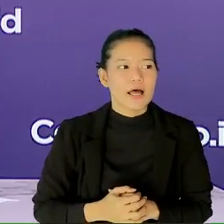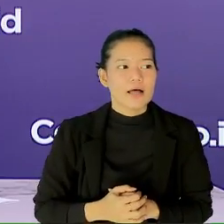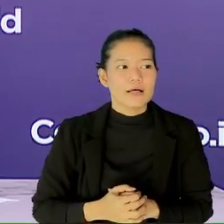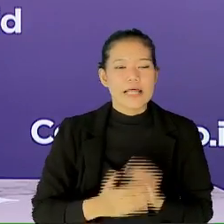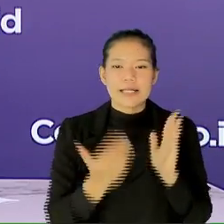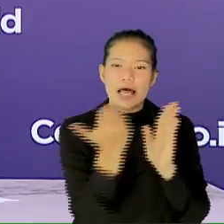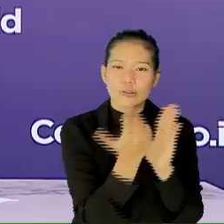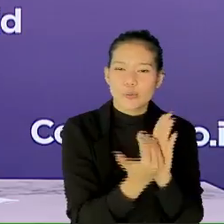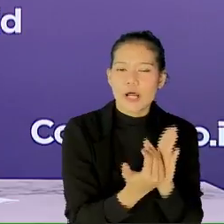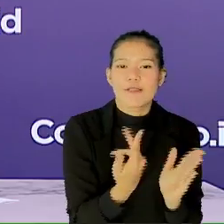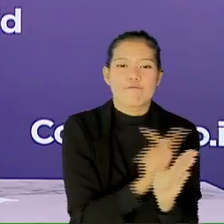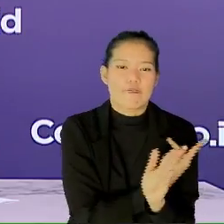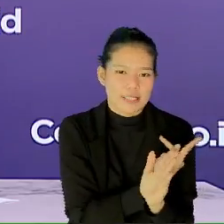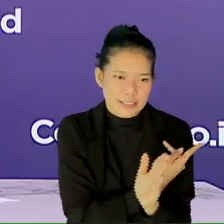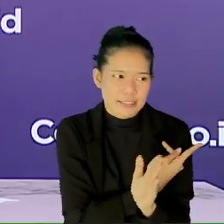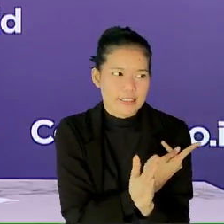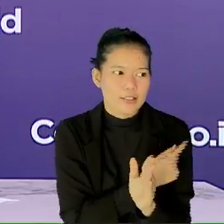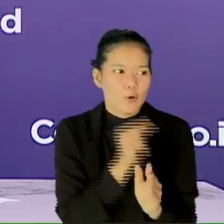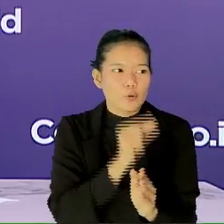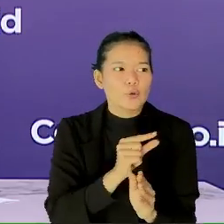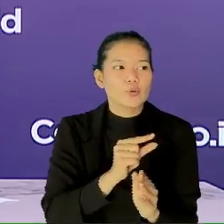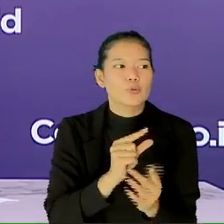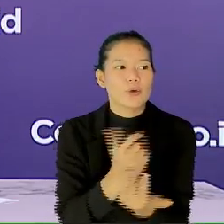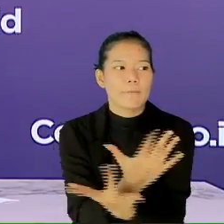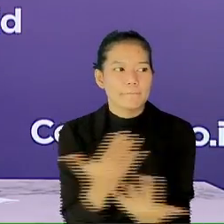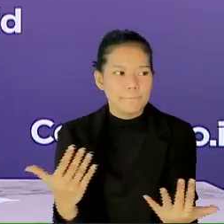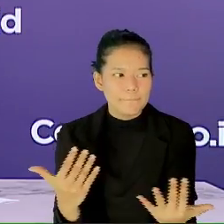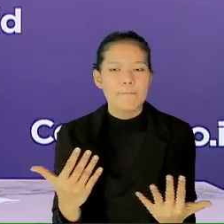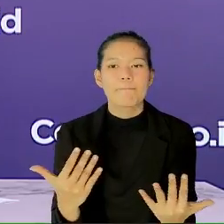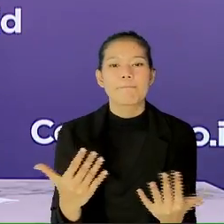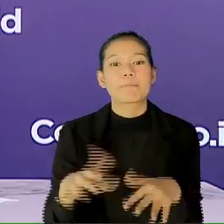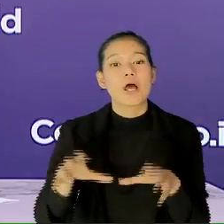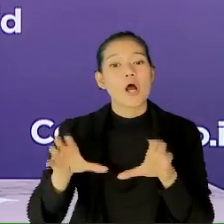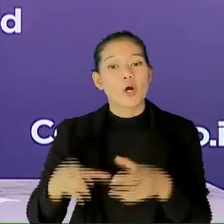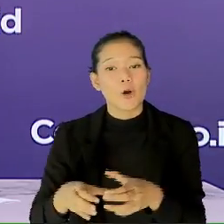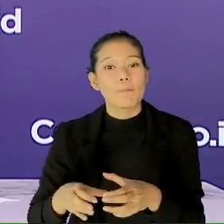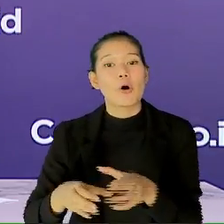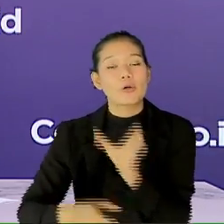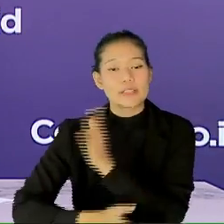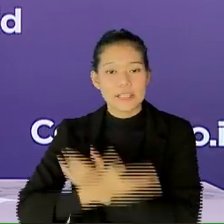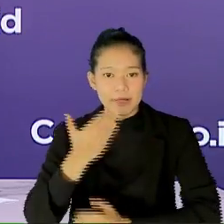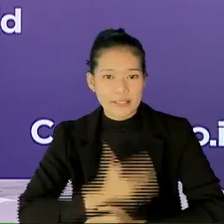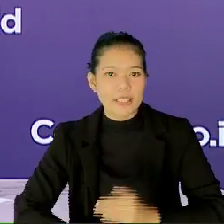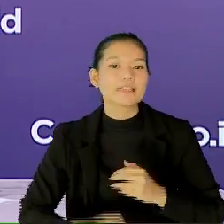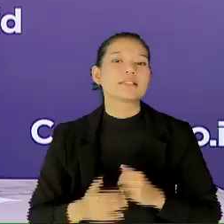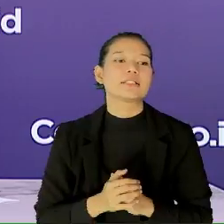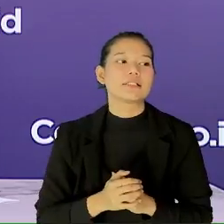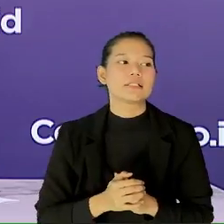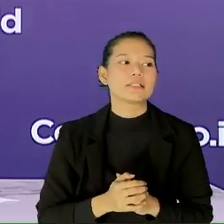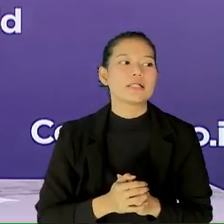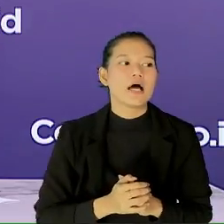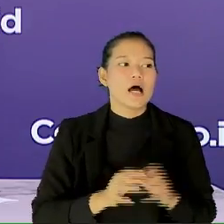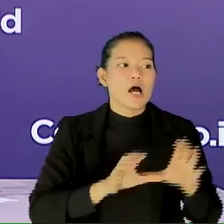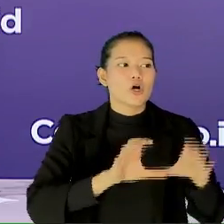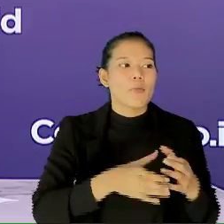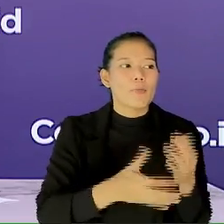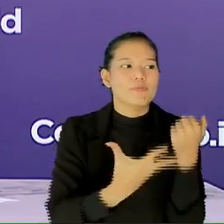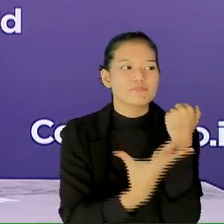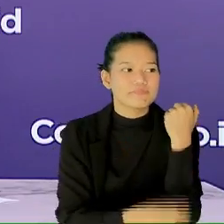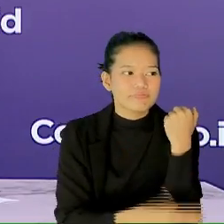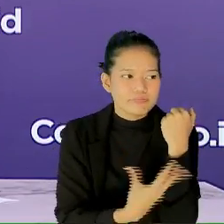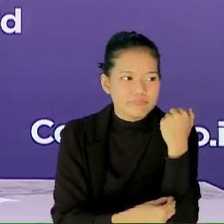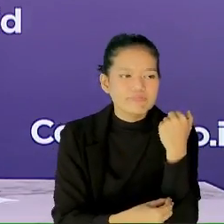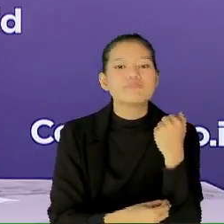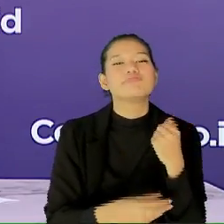policies for vulnerable communities, which is the people with disabilities, indigenous people,